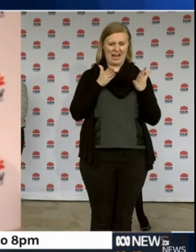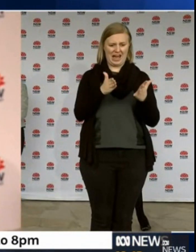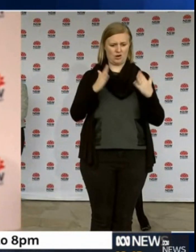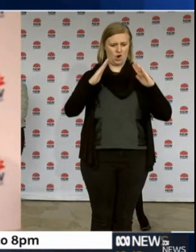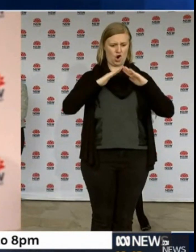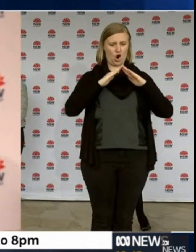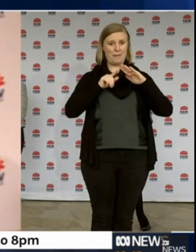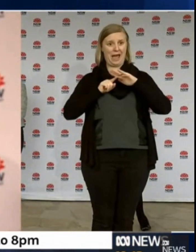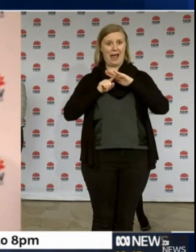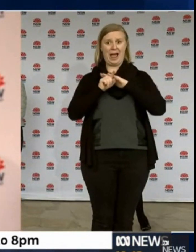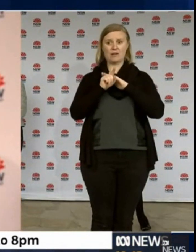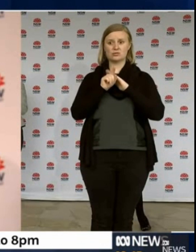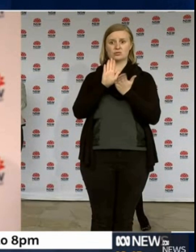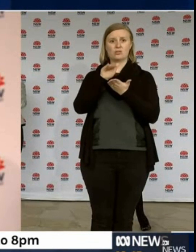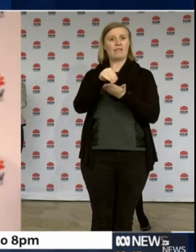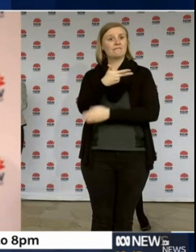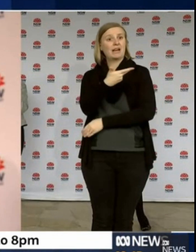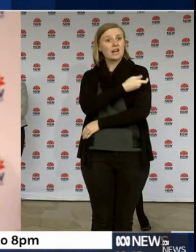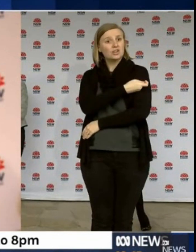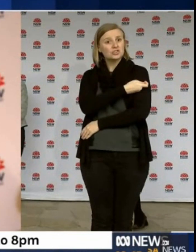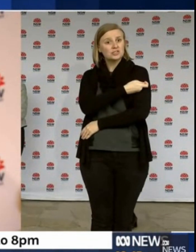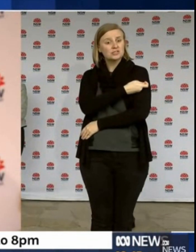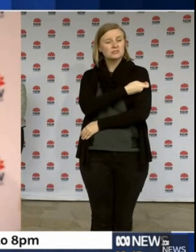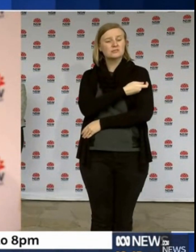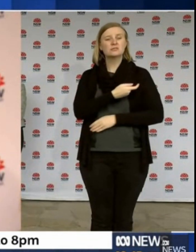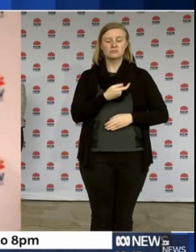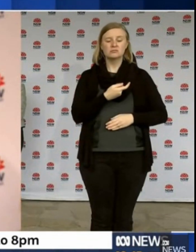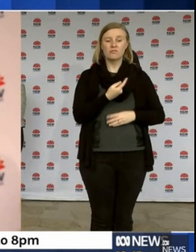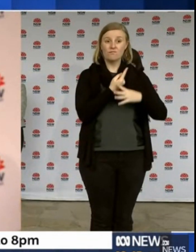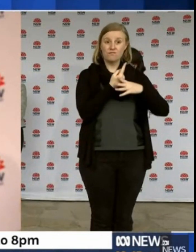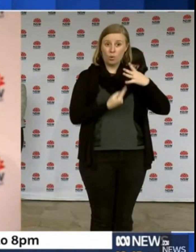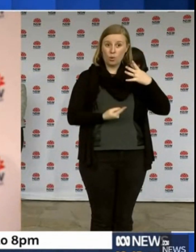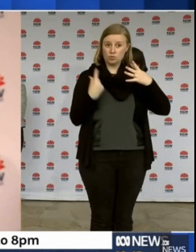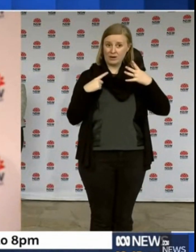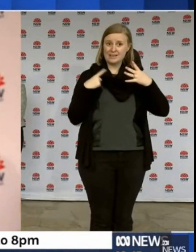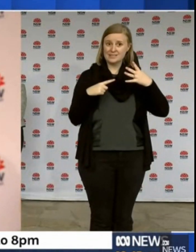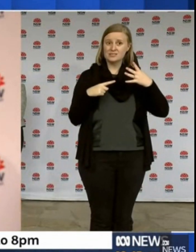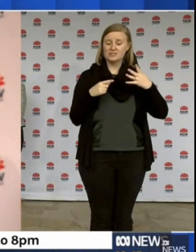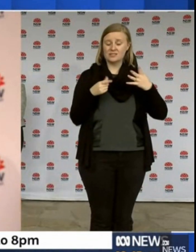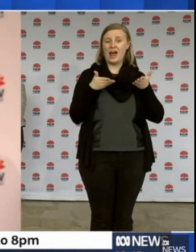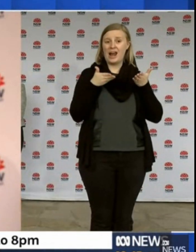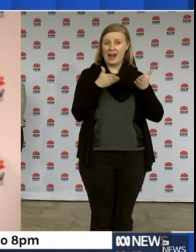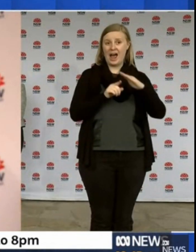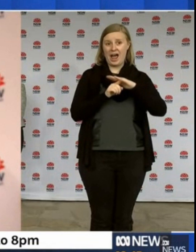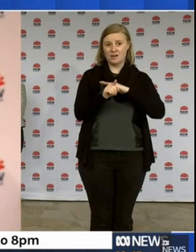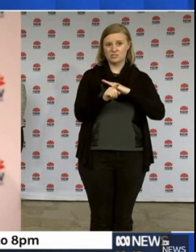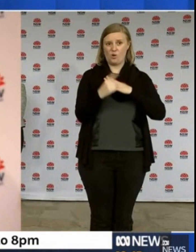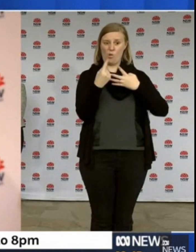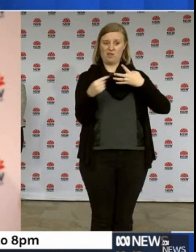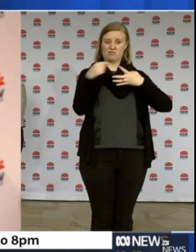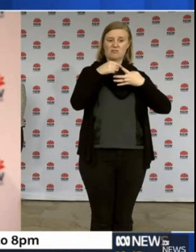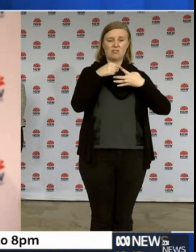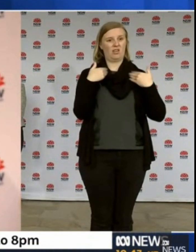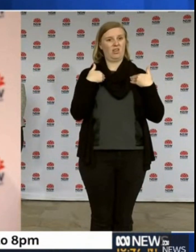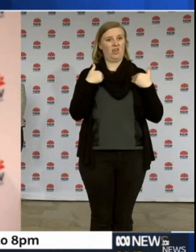a vaccination is an essential reason. Can I just stress that of the 4 reasons, if you have to leave